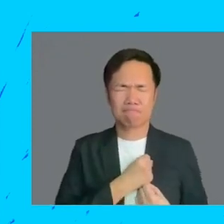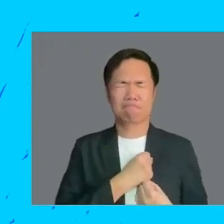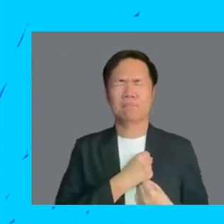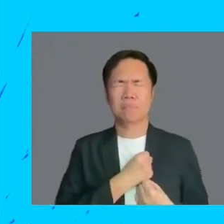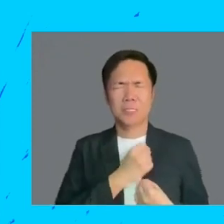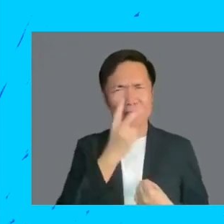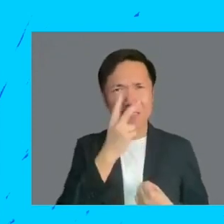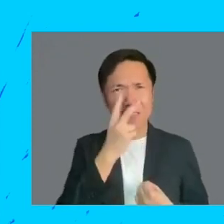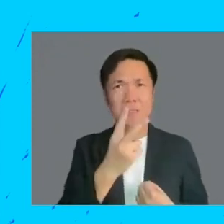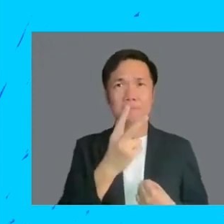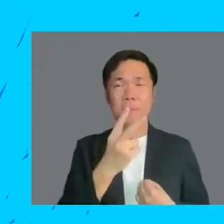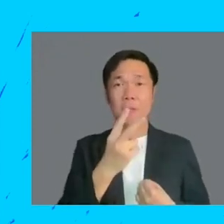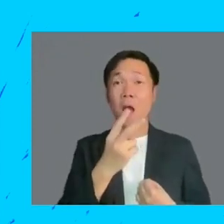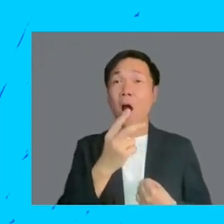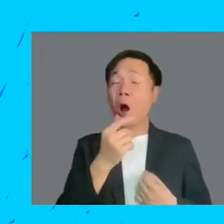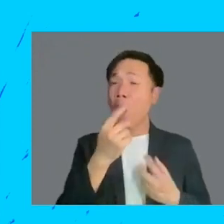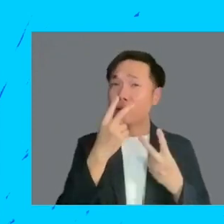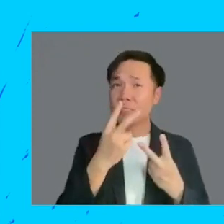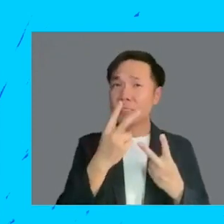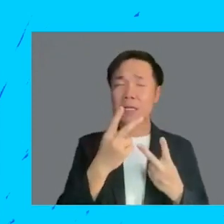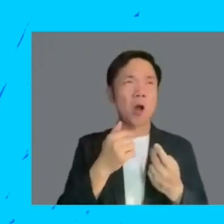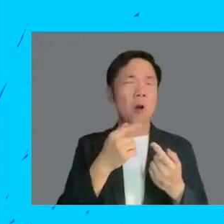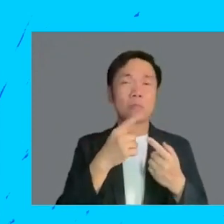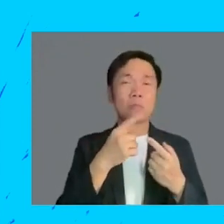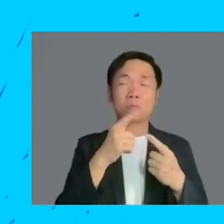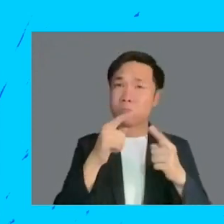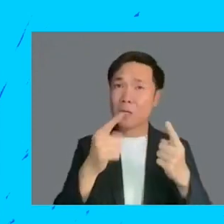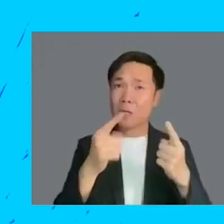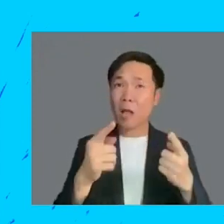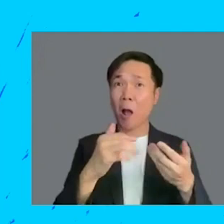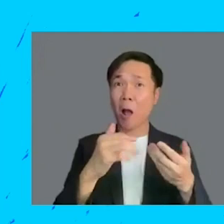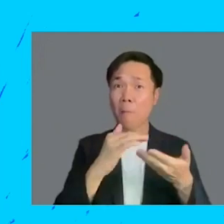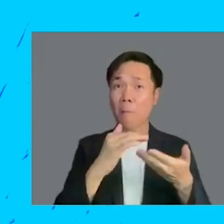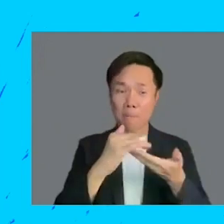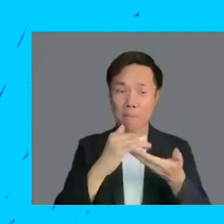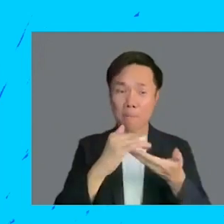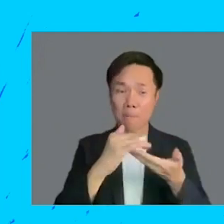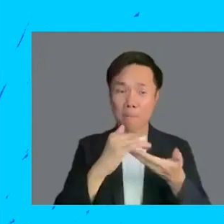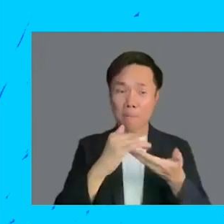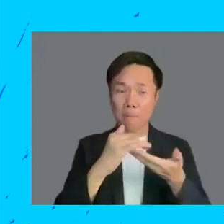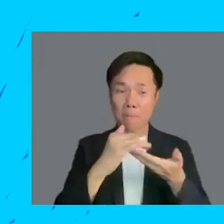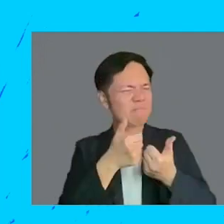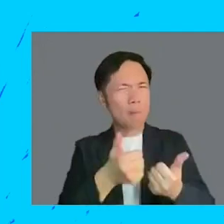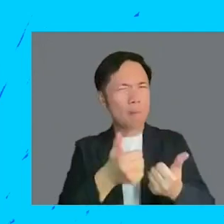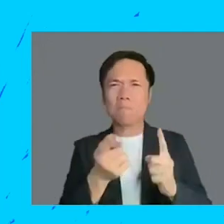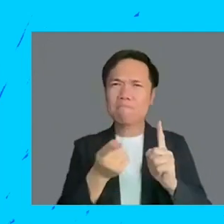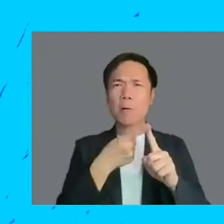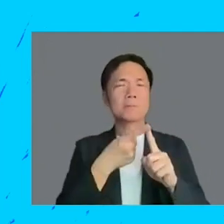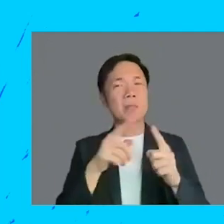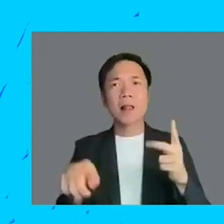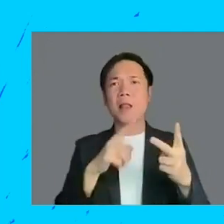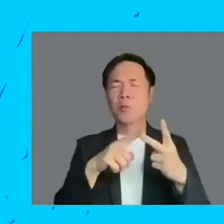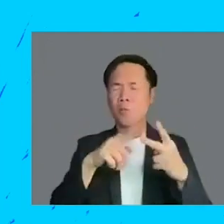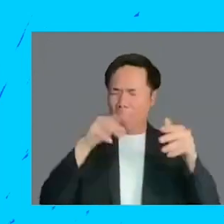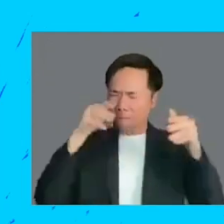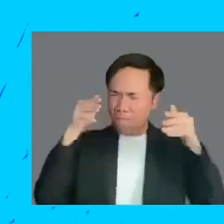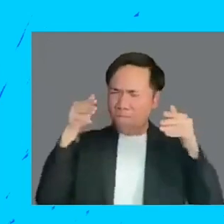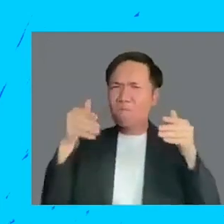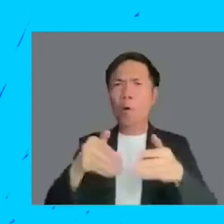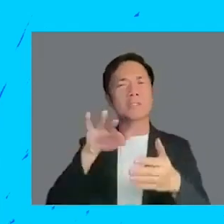Power of peers, this is so fantastic. Youth voices to be at the center of our programming, this is so